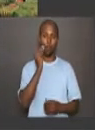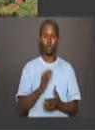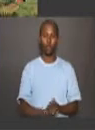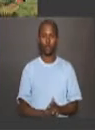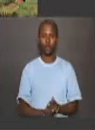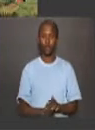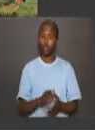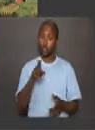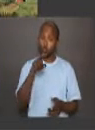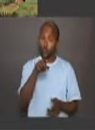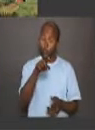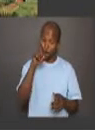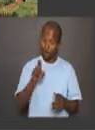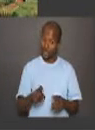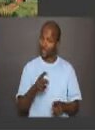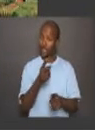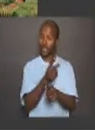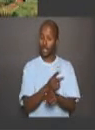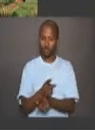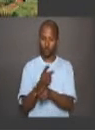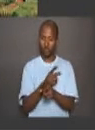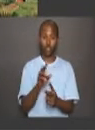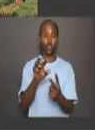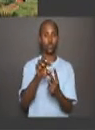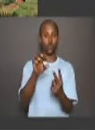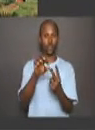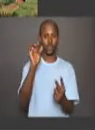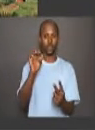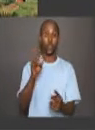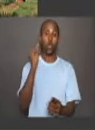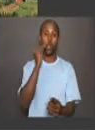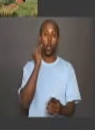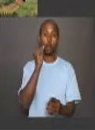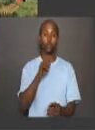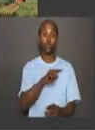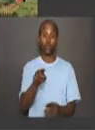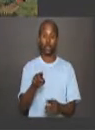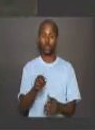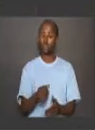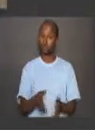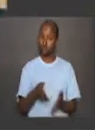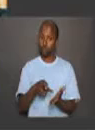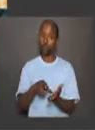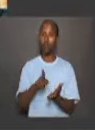so you must be careful to choose a home that you can afford.